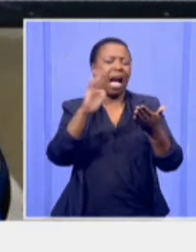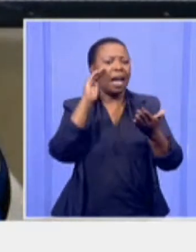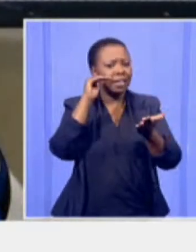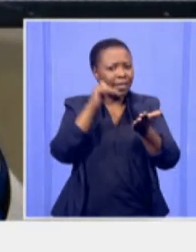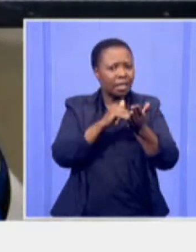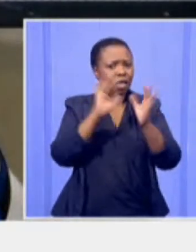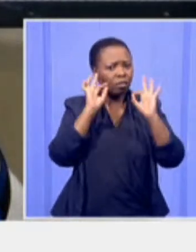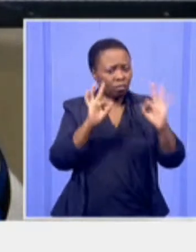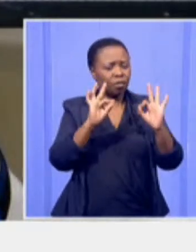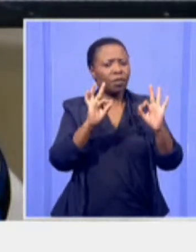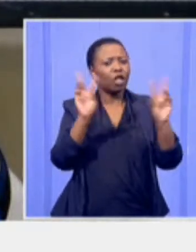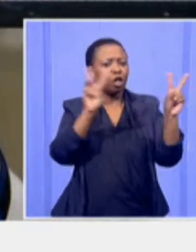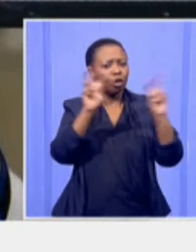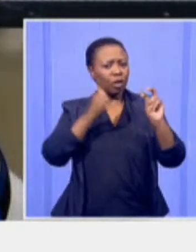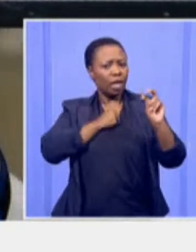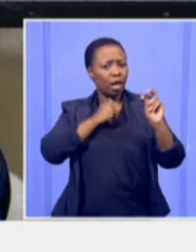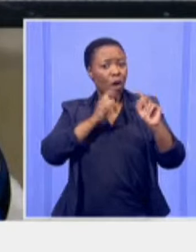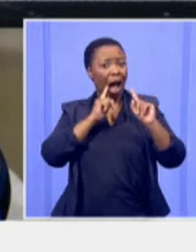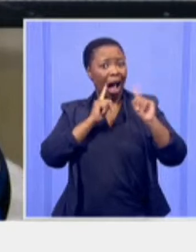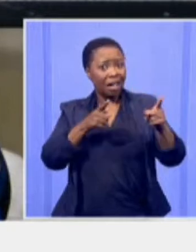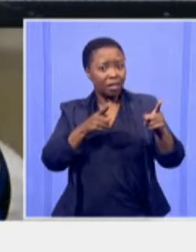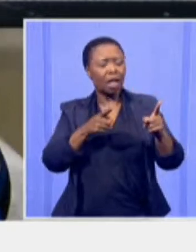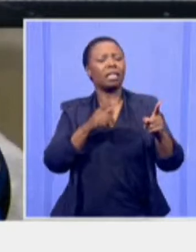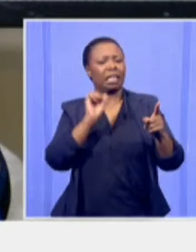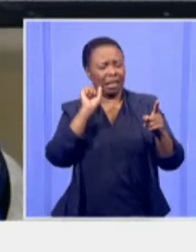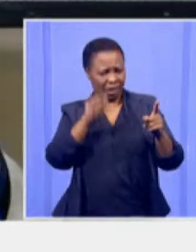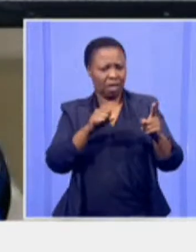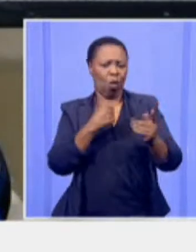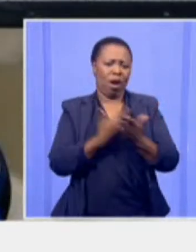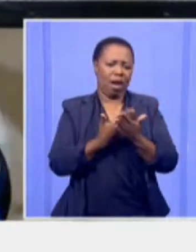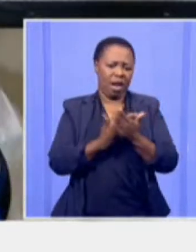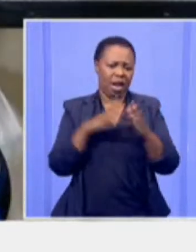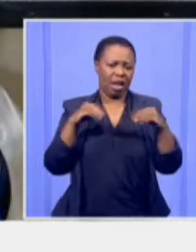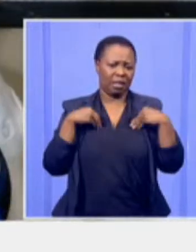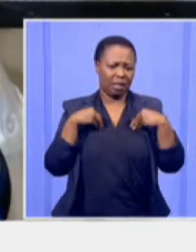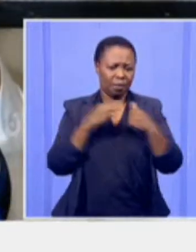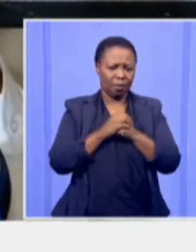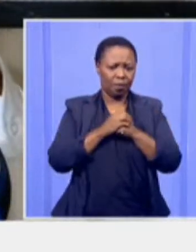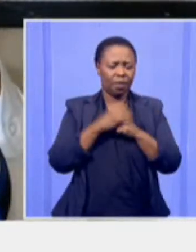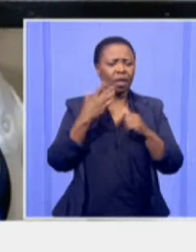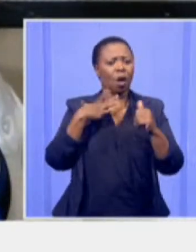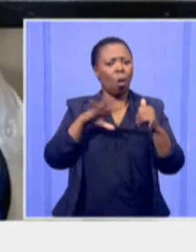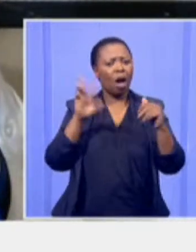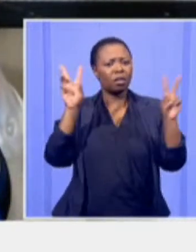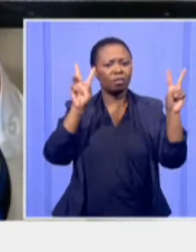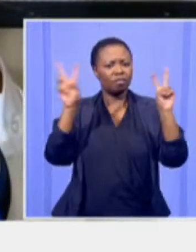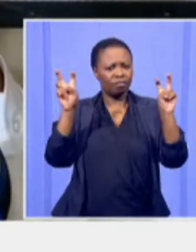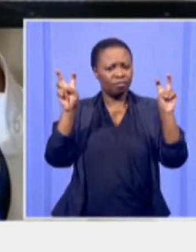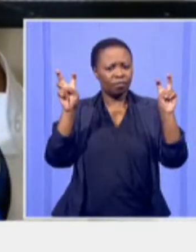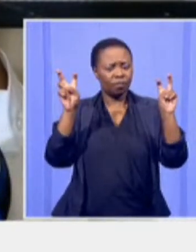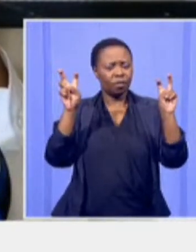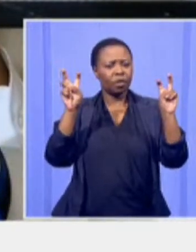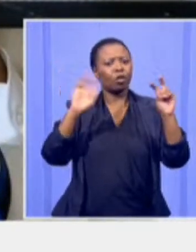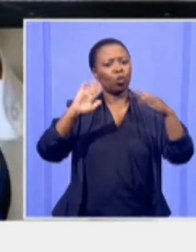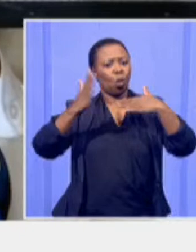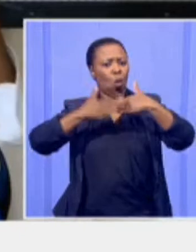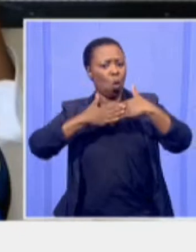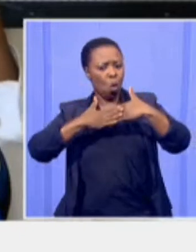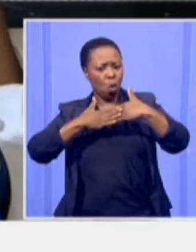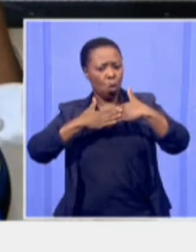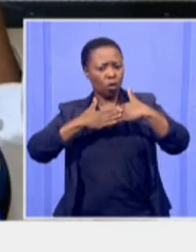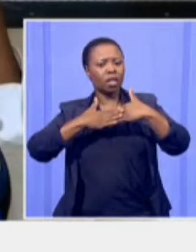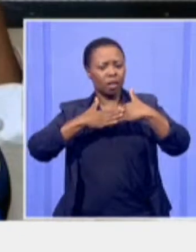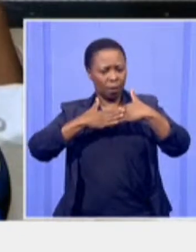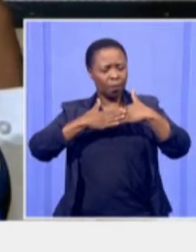Before I close, I want to close with a quote to all students in South Africa and to